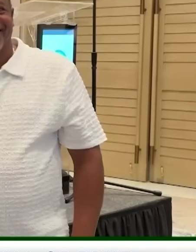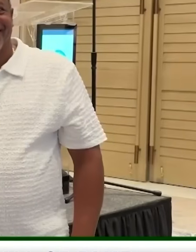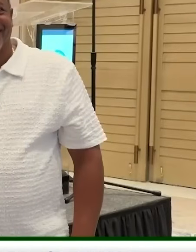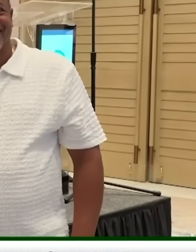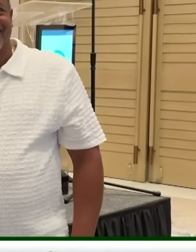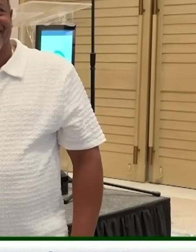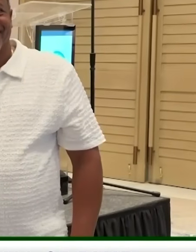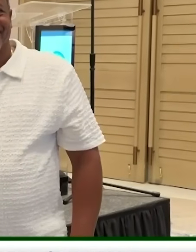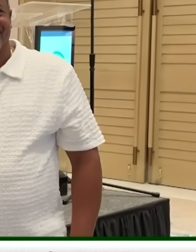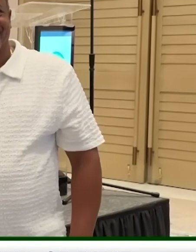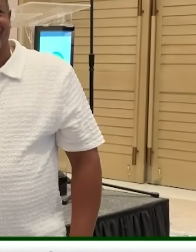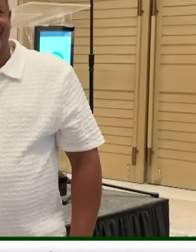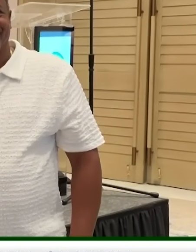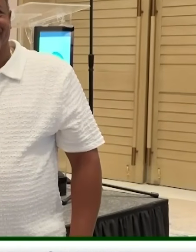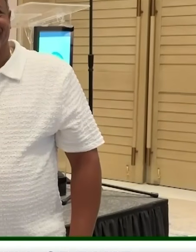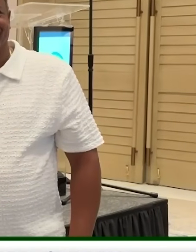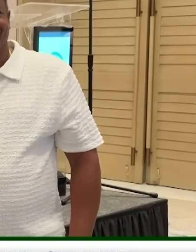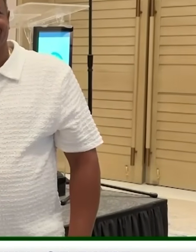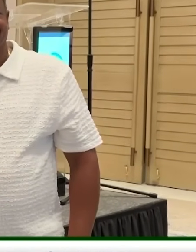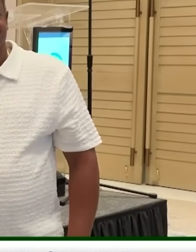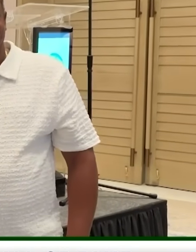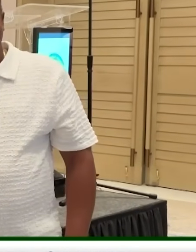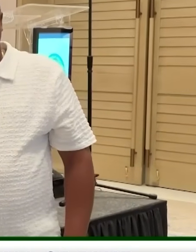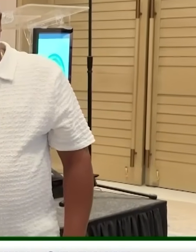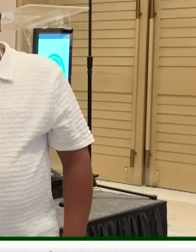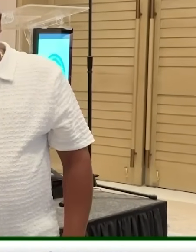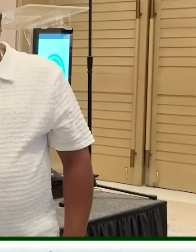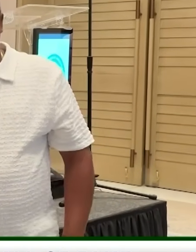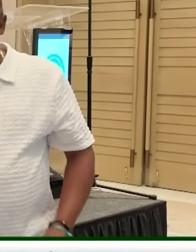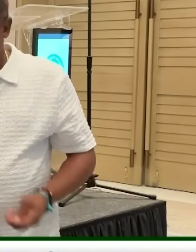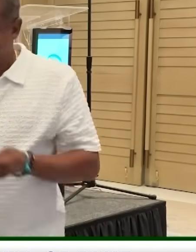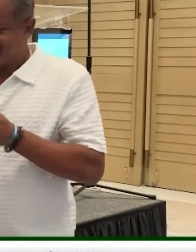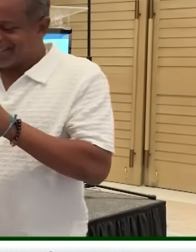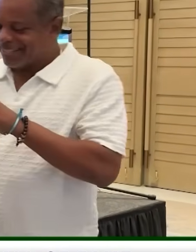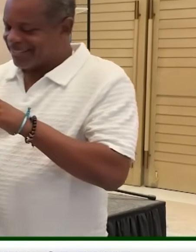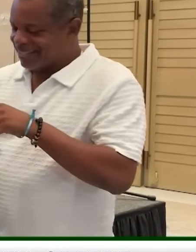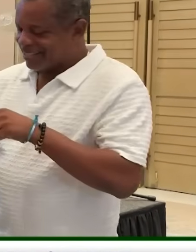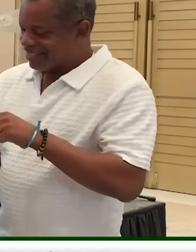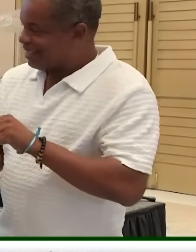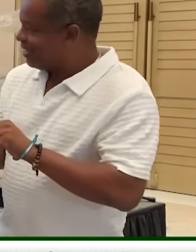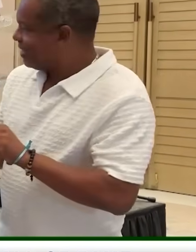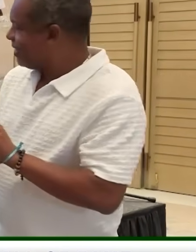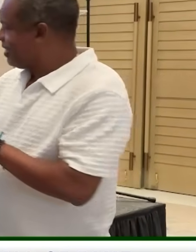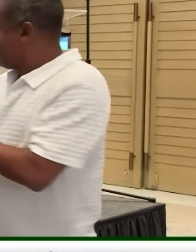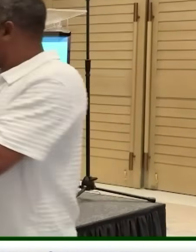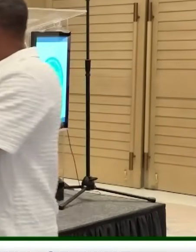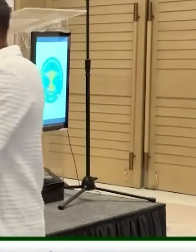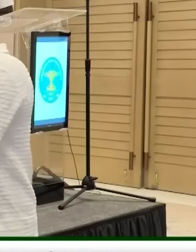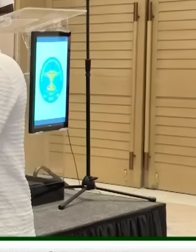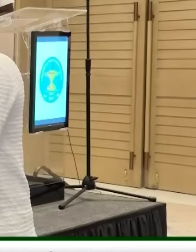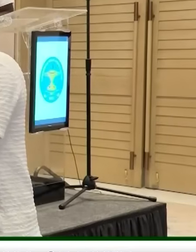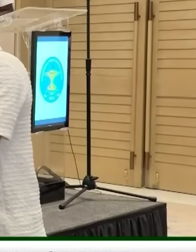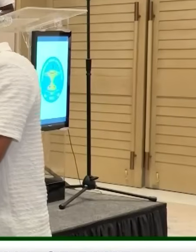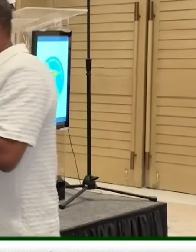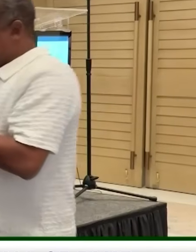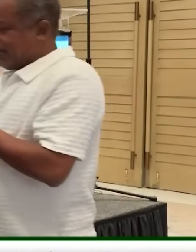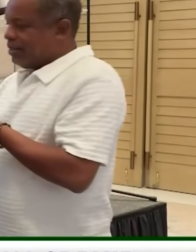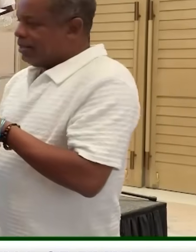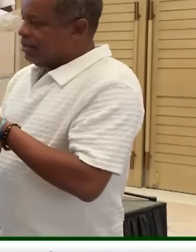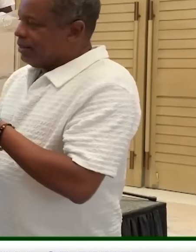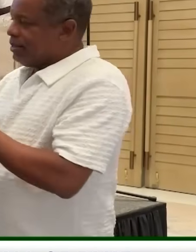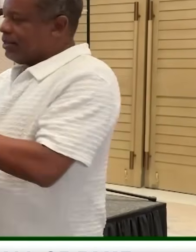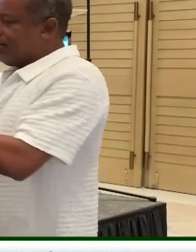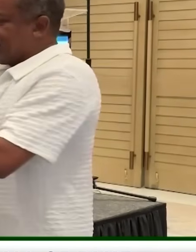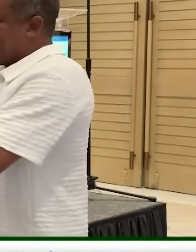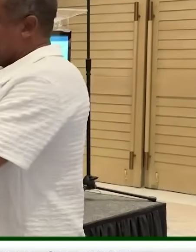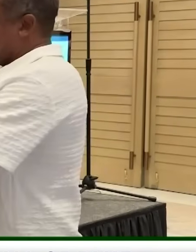the Caribbean Championships, which was held at the Wyndham Grand Barbados Sam Lords Castle Resort. Administrators Trenton Weeks and